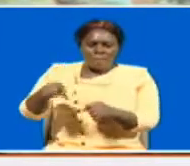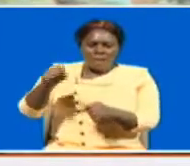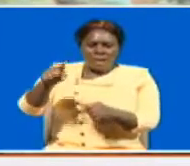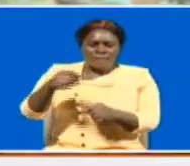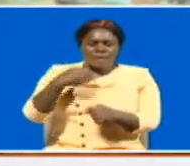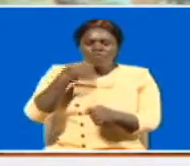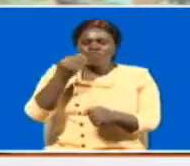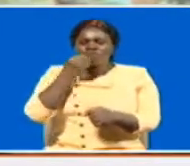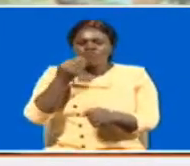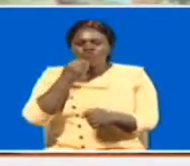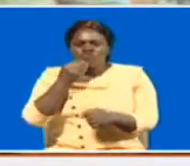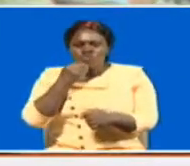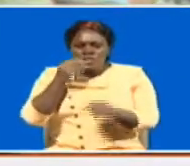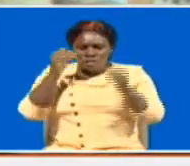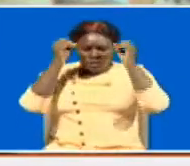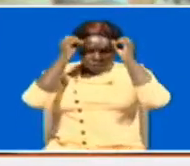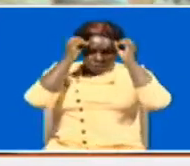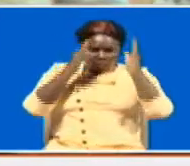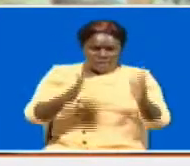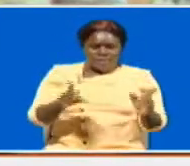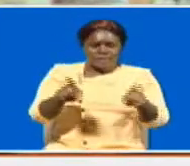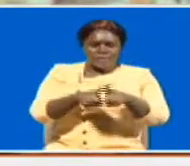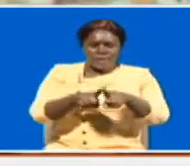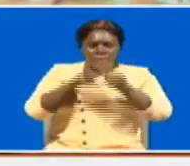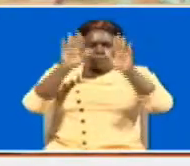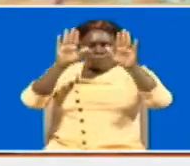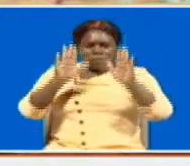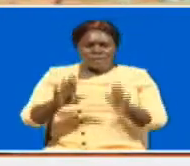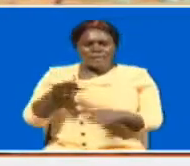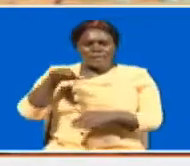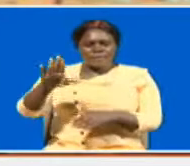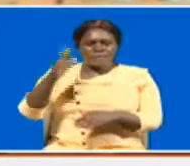kuwa na chakula cha wanafunzi na zaidi hapo ambapo